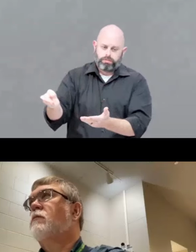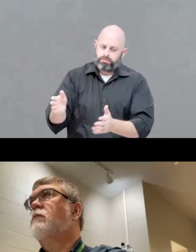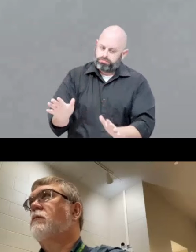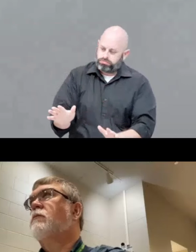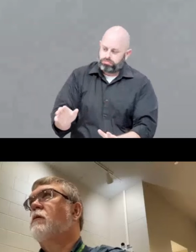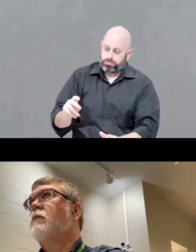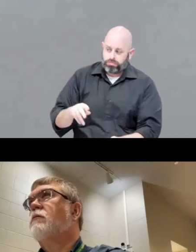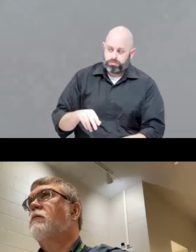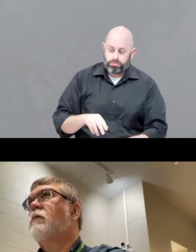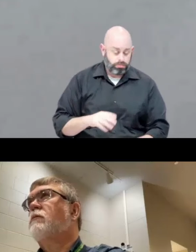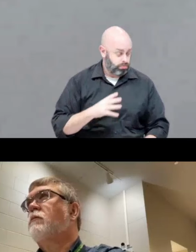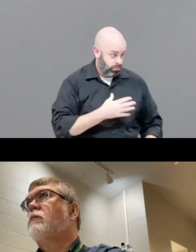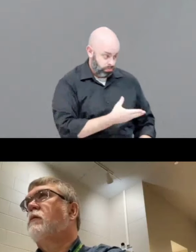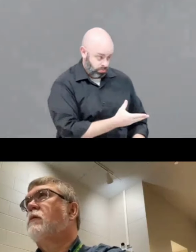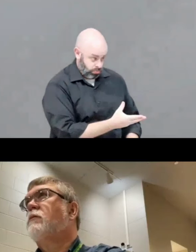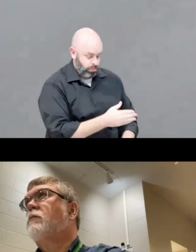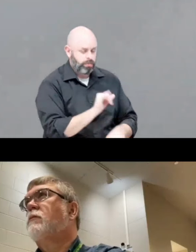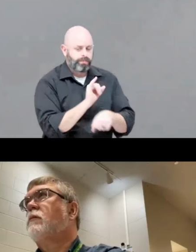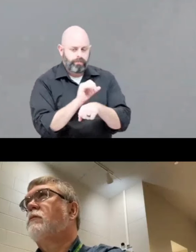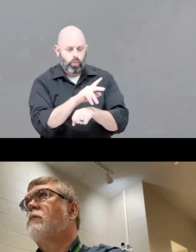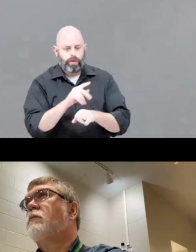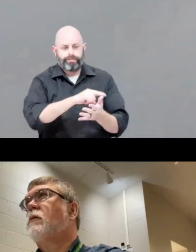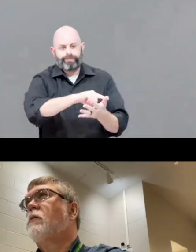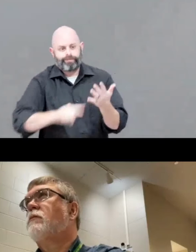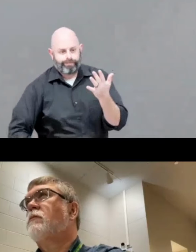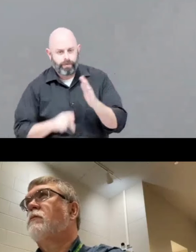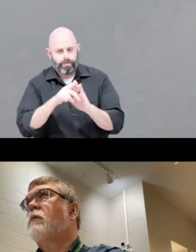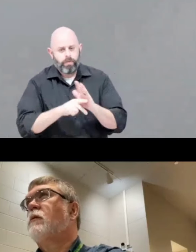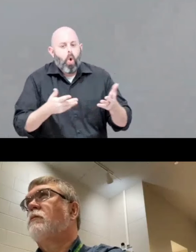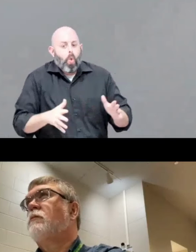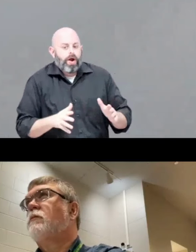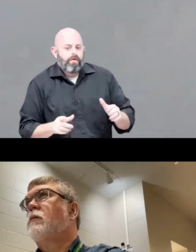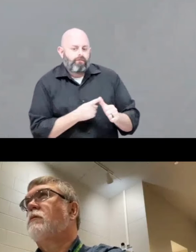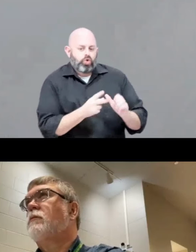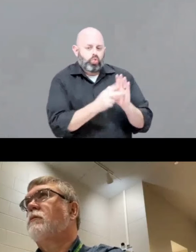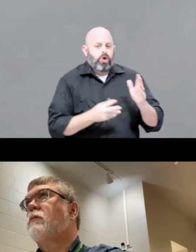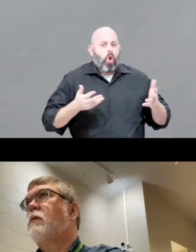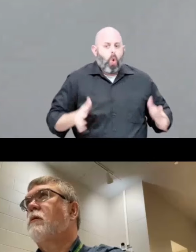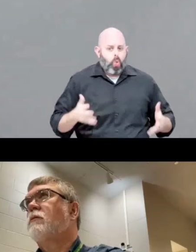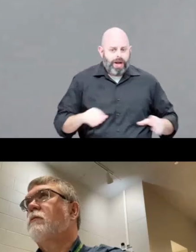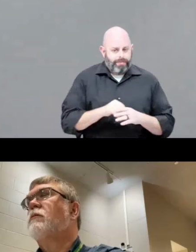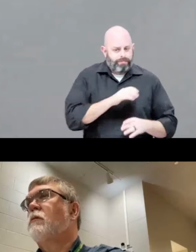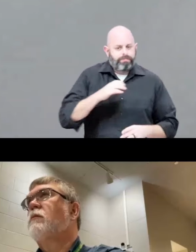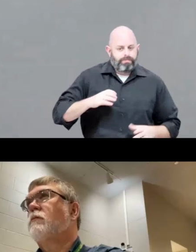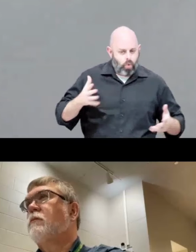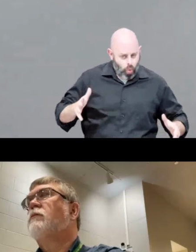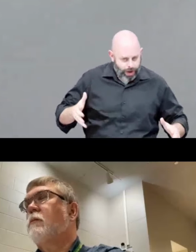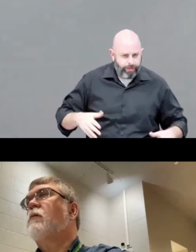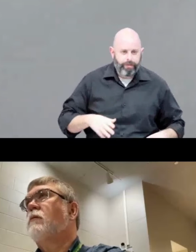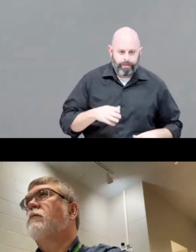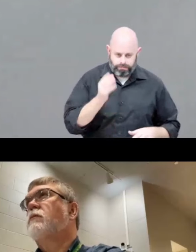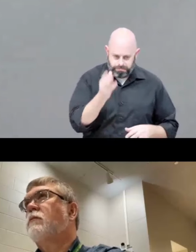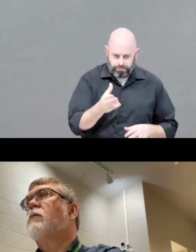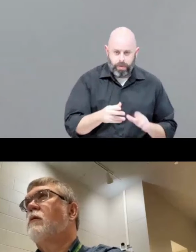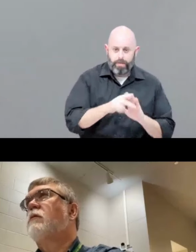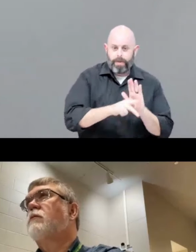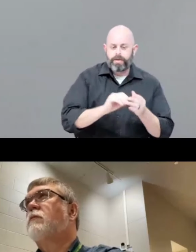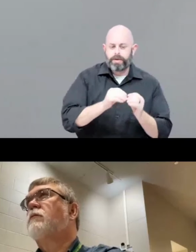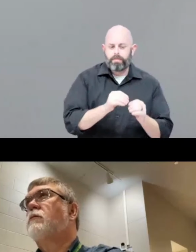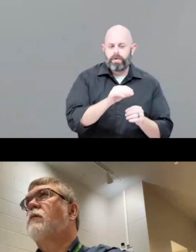fine. So these policies have already gone through the first reading, as well as the committee. And it's